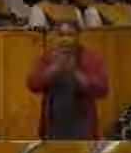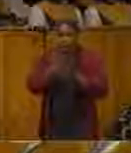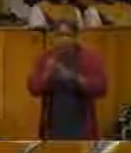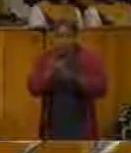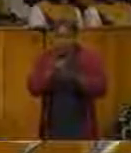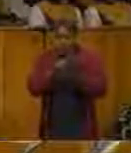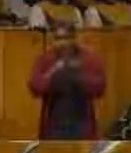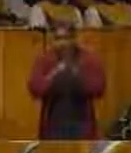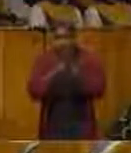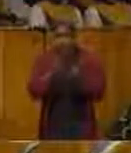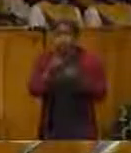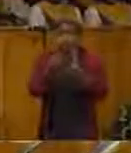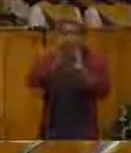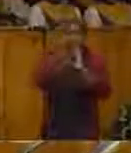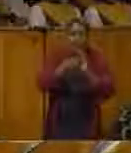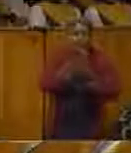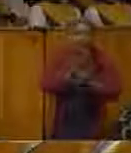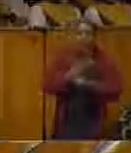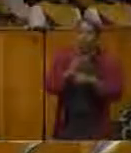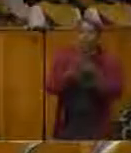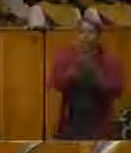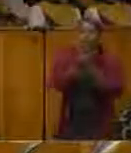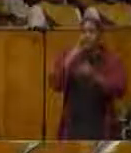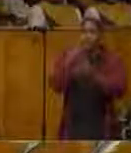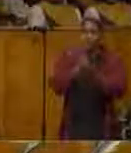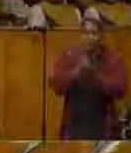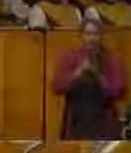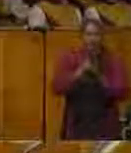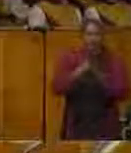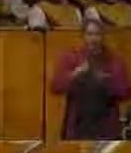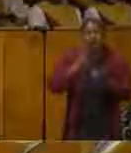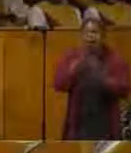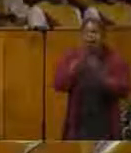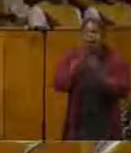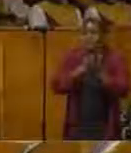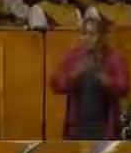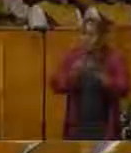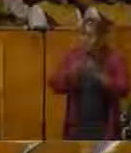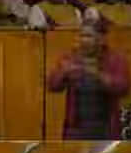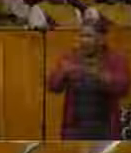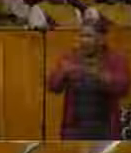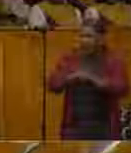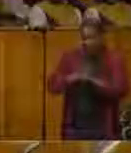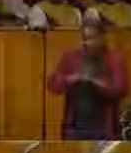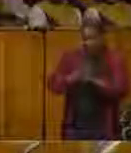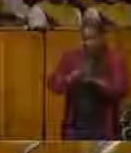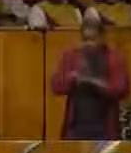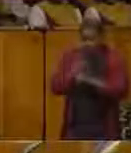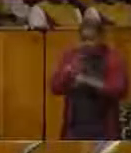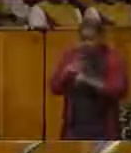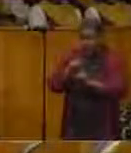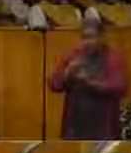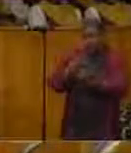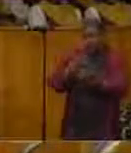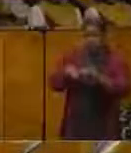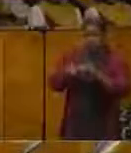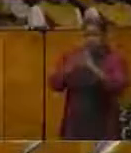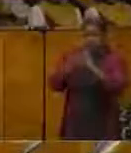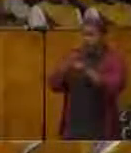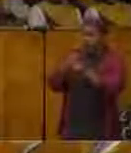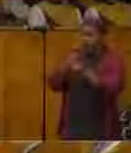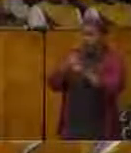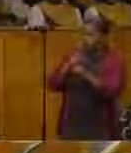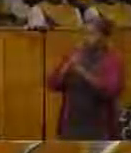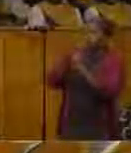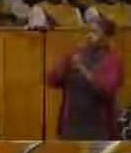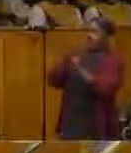in too much debt. I'm spending too much in credit. There's some areas I'm excessively going over and it's preventing me from giving God what God deserves. So